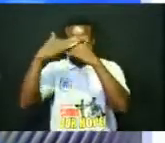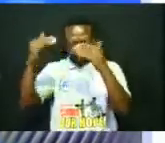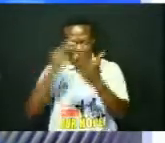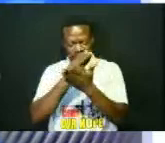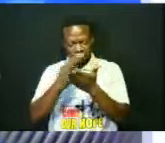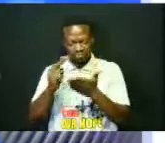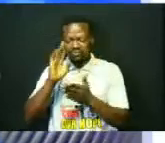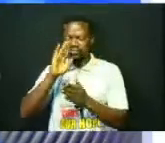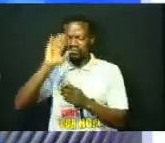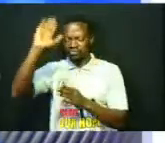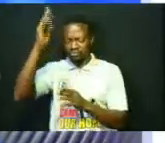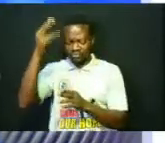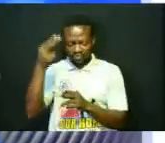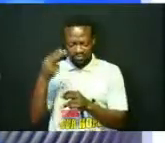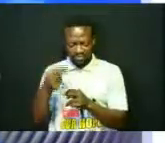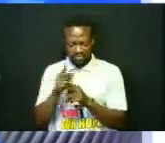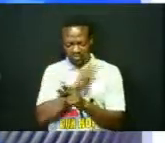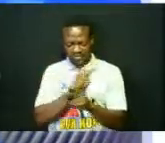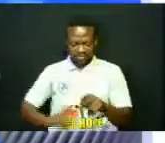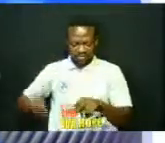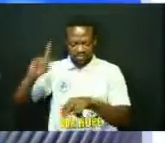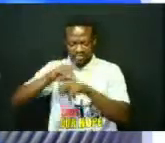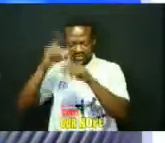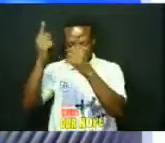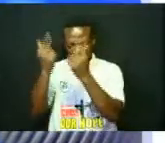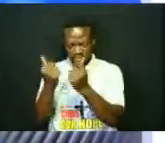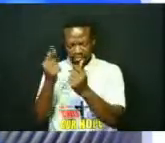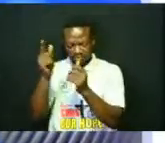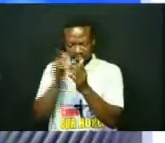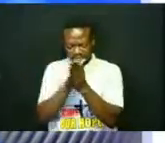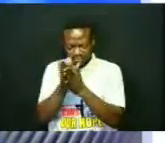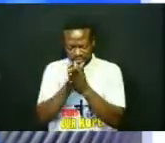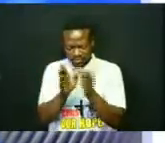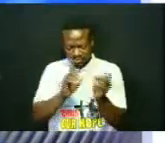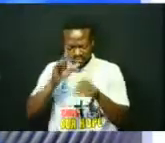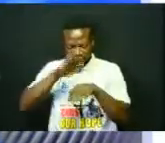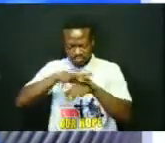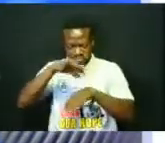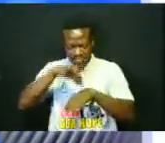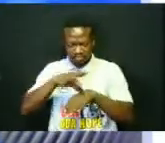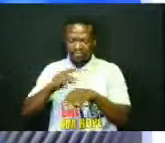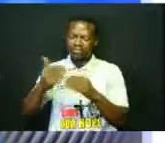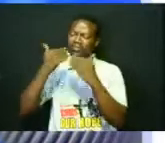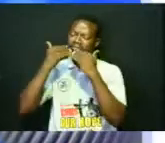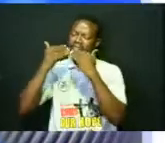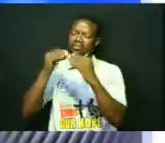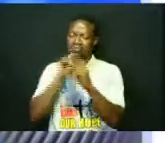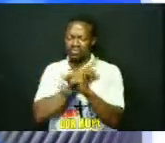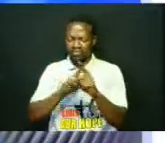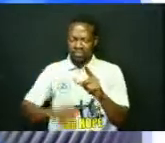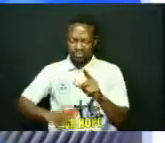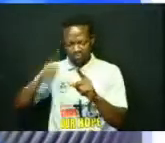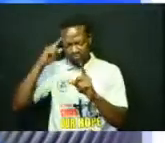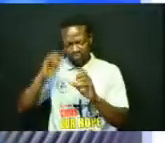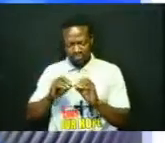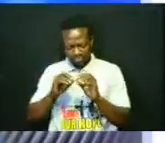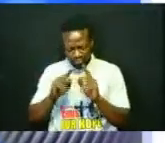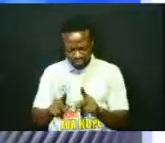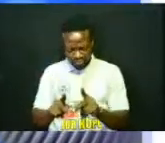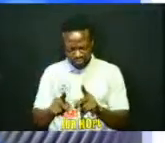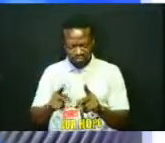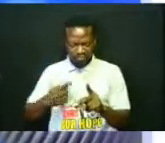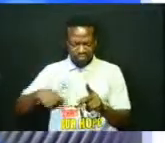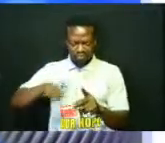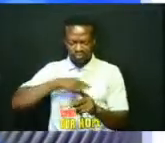Hallowed be thy name, thy kingdom come, and thy will be done. Thank you, Lord, for this opportunity.